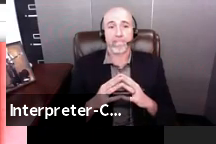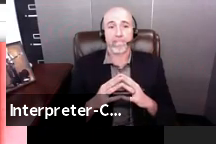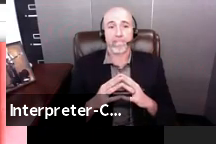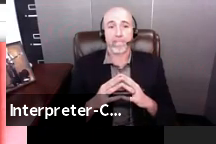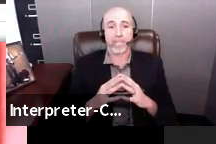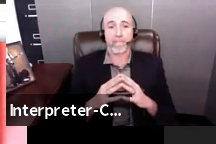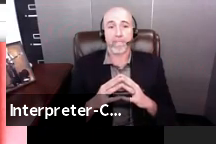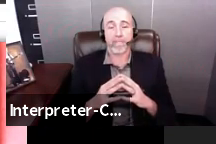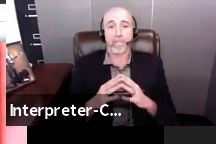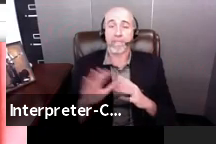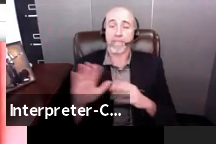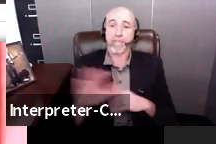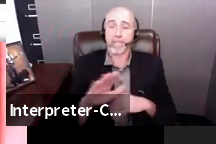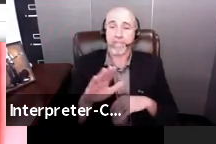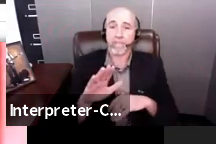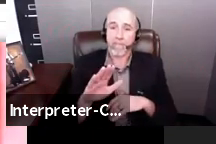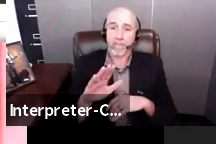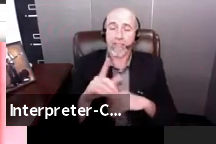"Dearly beloved,